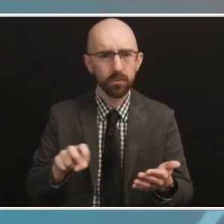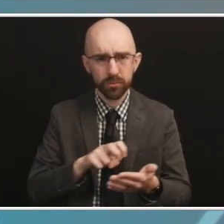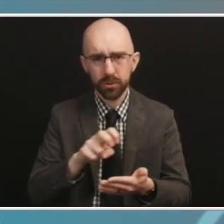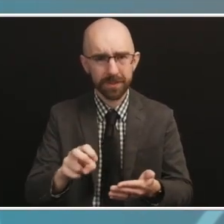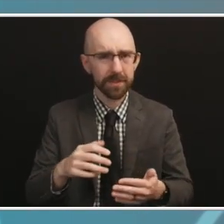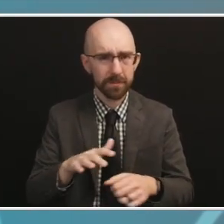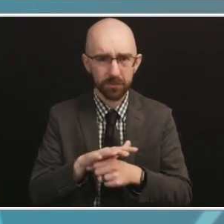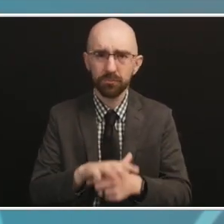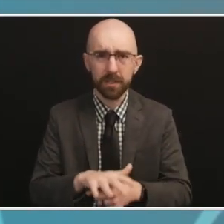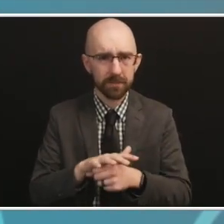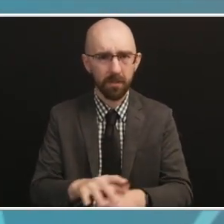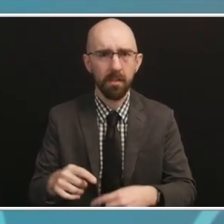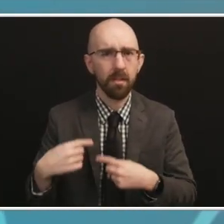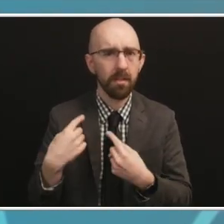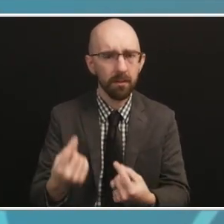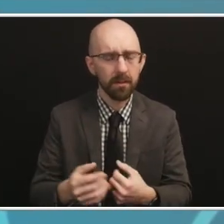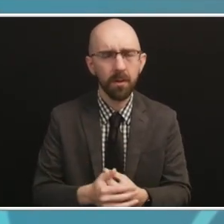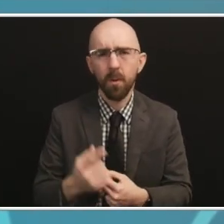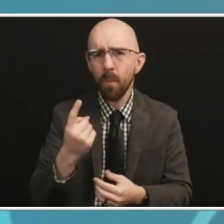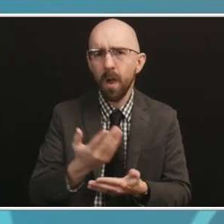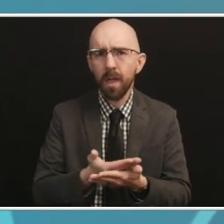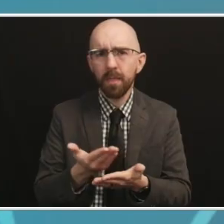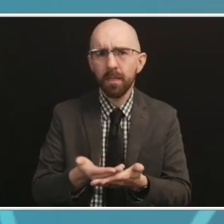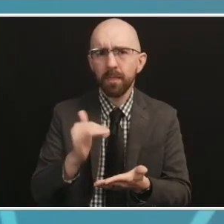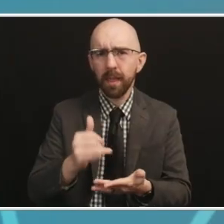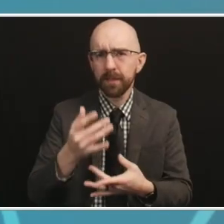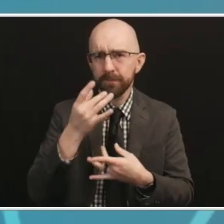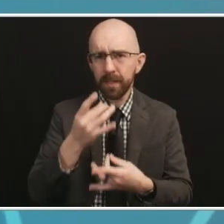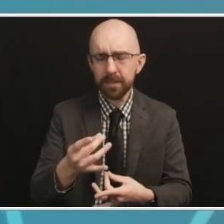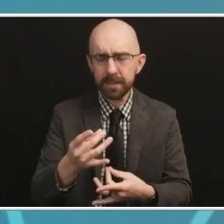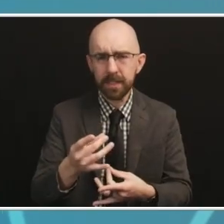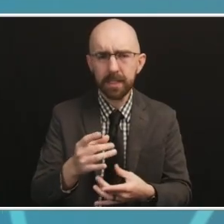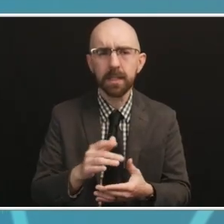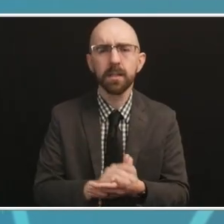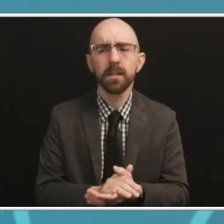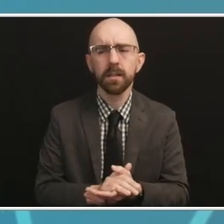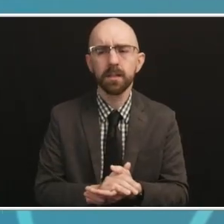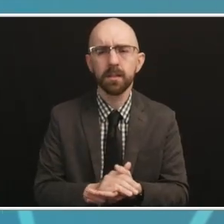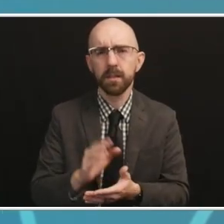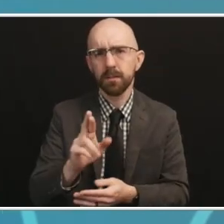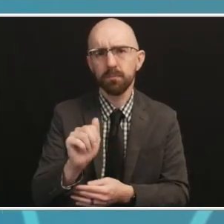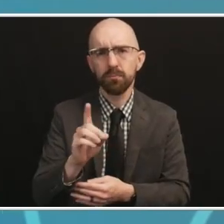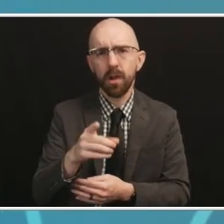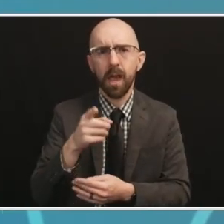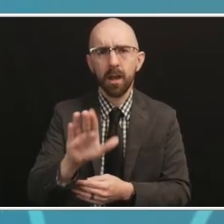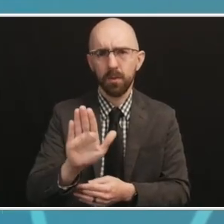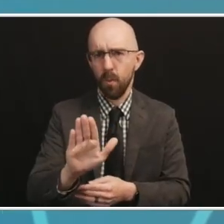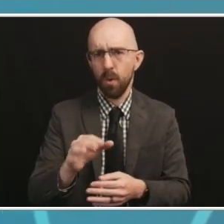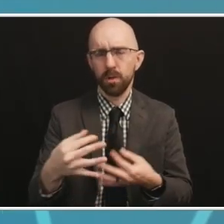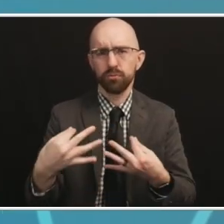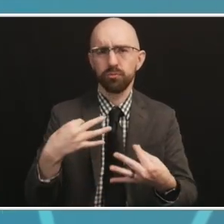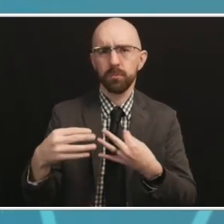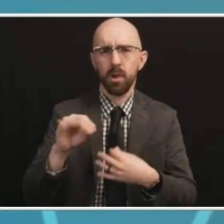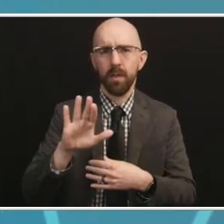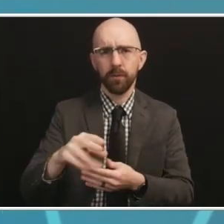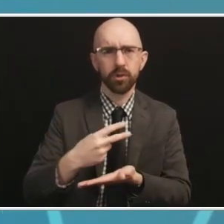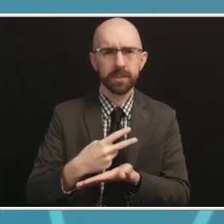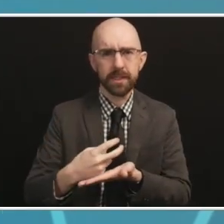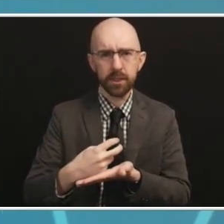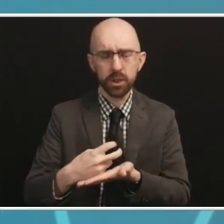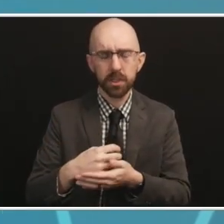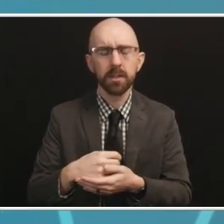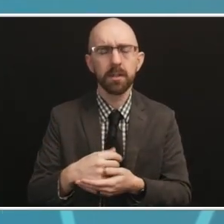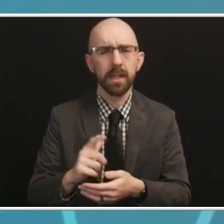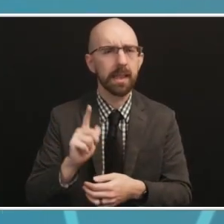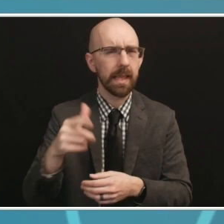stressful. One thing that's fascinating is, Brad, your description of your seizures later in